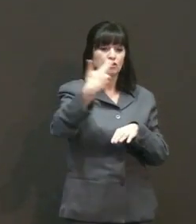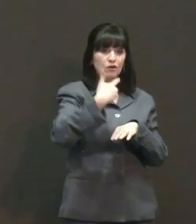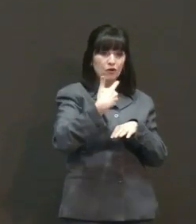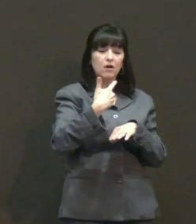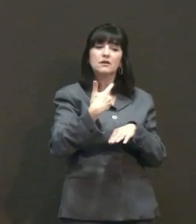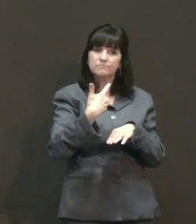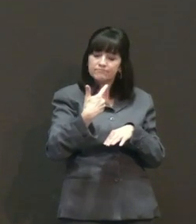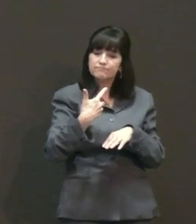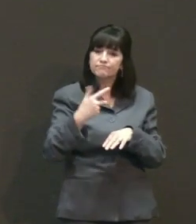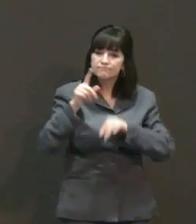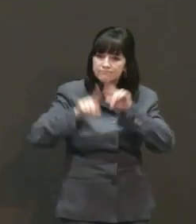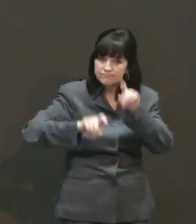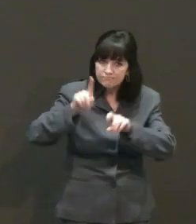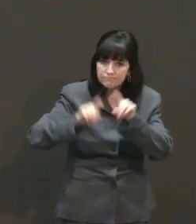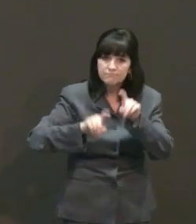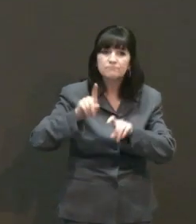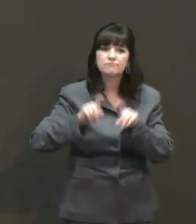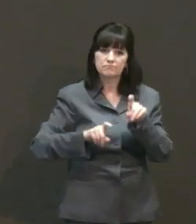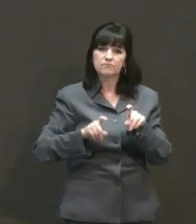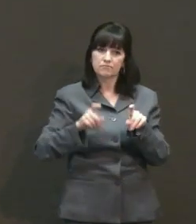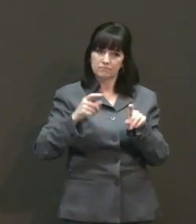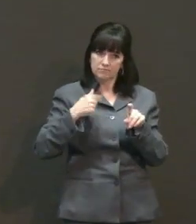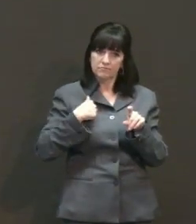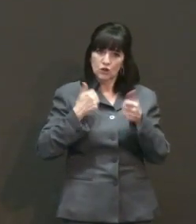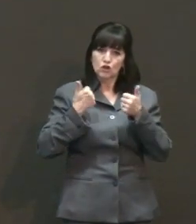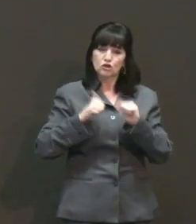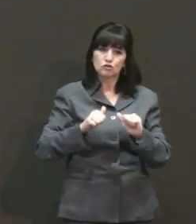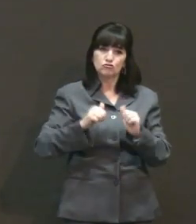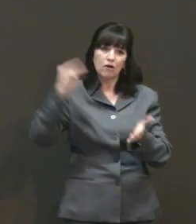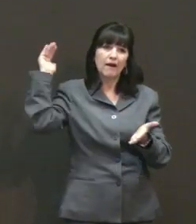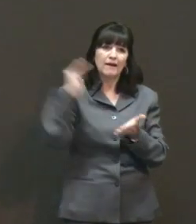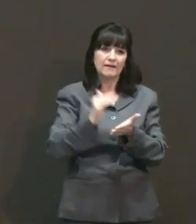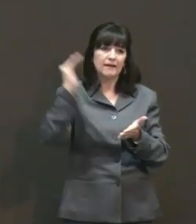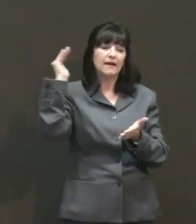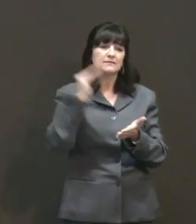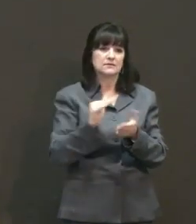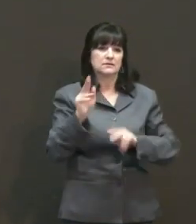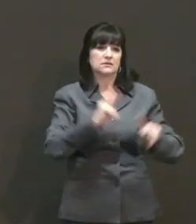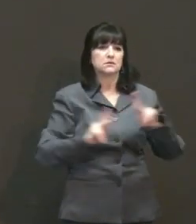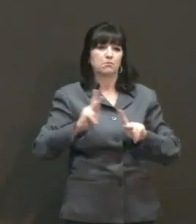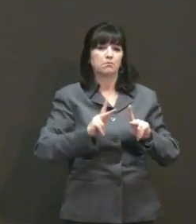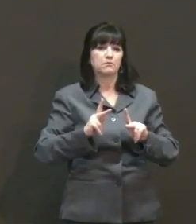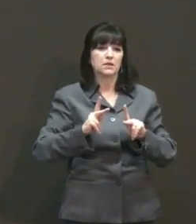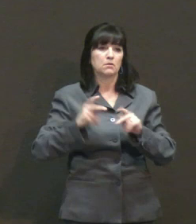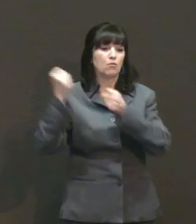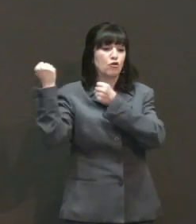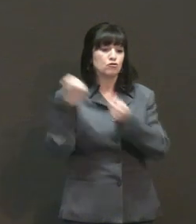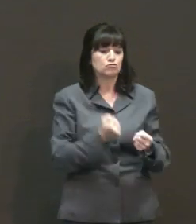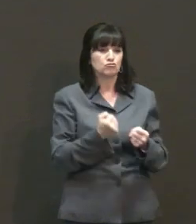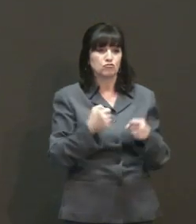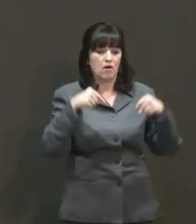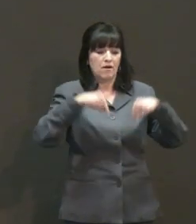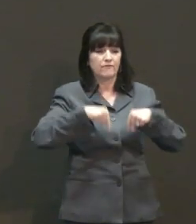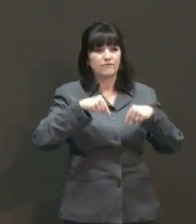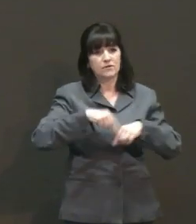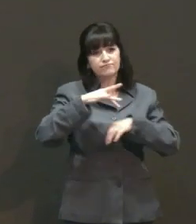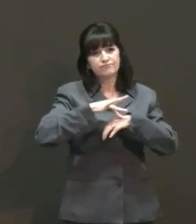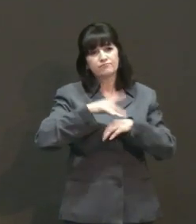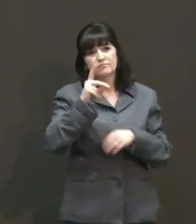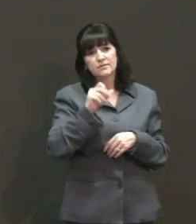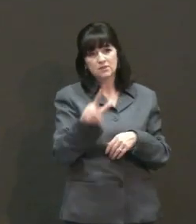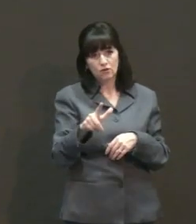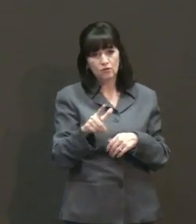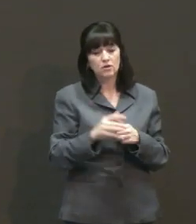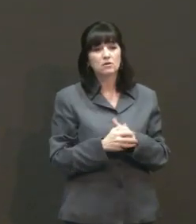part to address just that issue. Whether or not they're going to be next, there's been